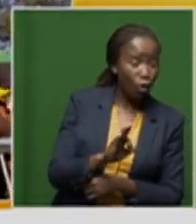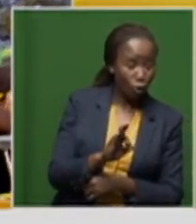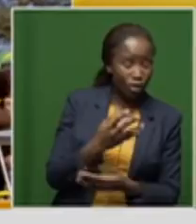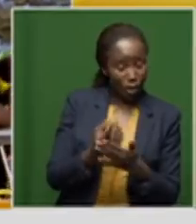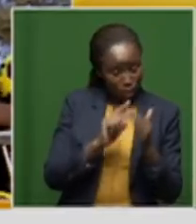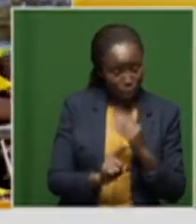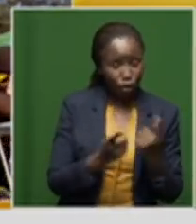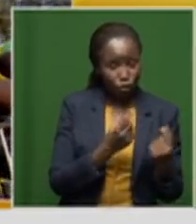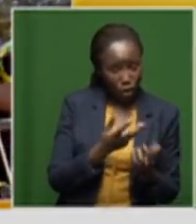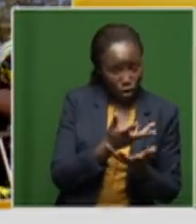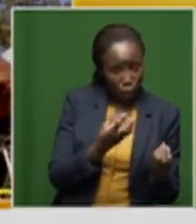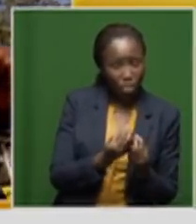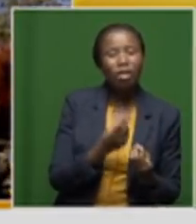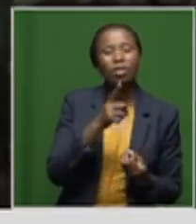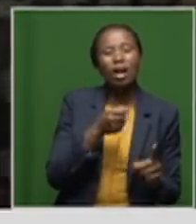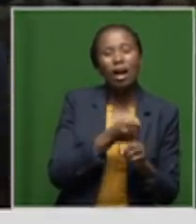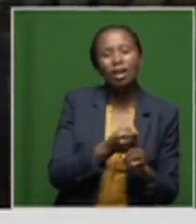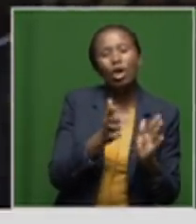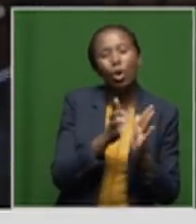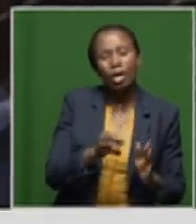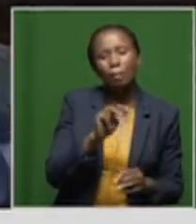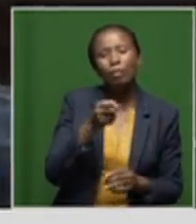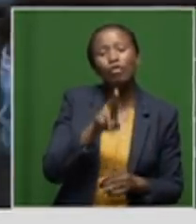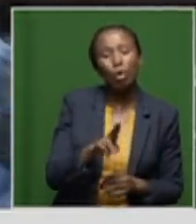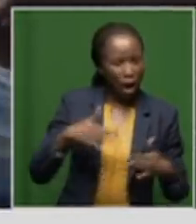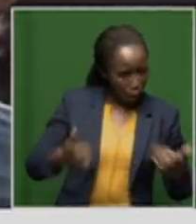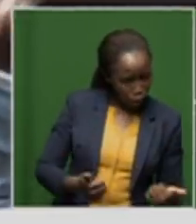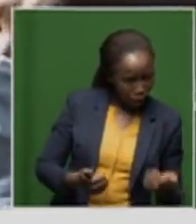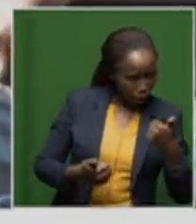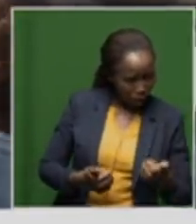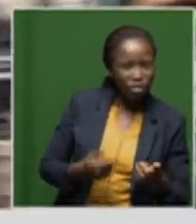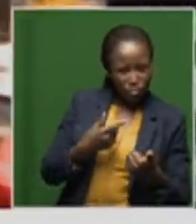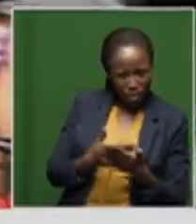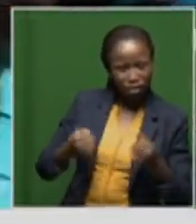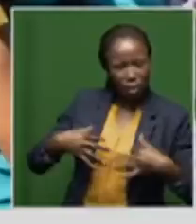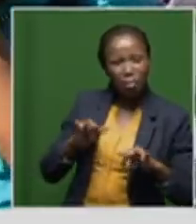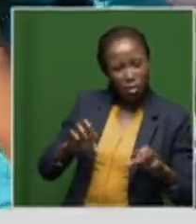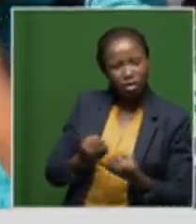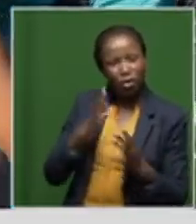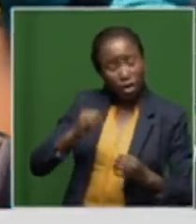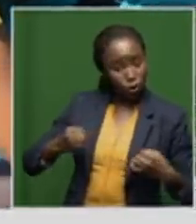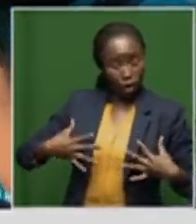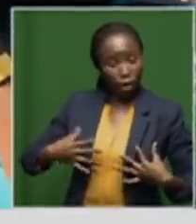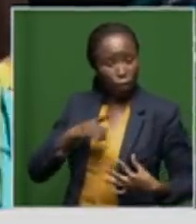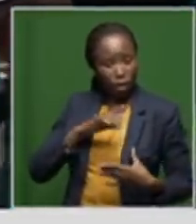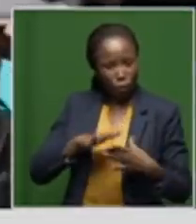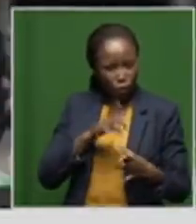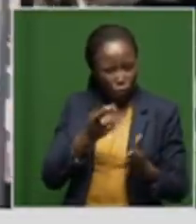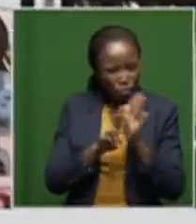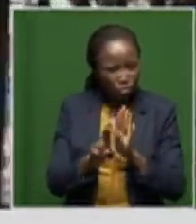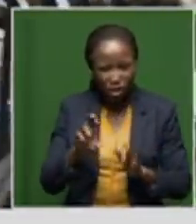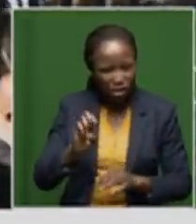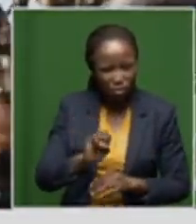he will say a word or two. Advocate Mpofu, how are you? Just you're surprised. Many South Africans are surprised that you're here to represent the former